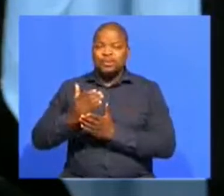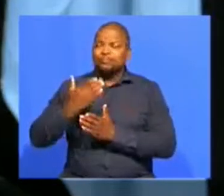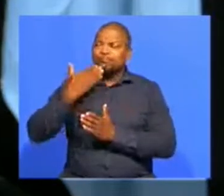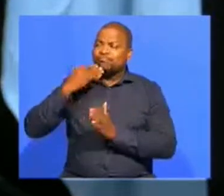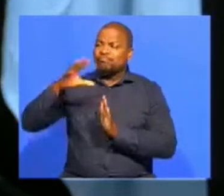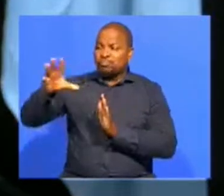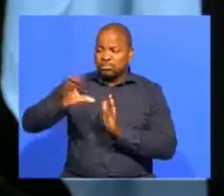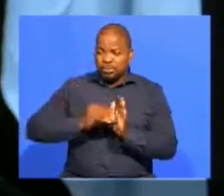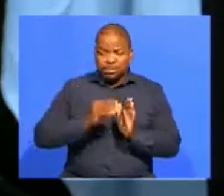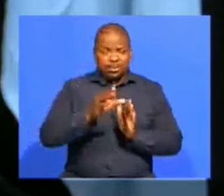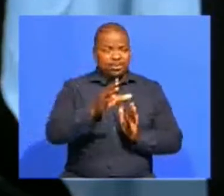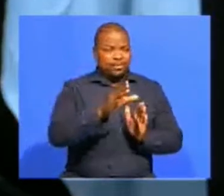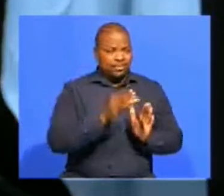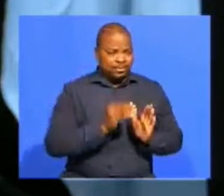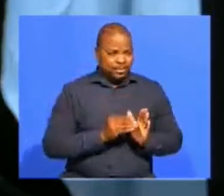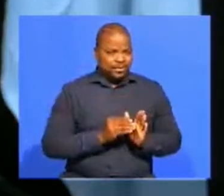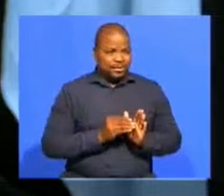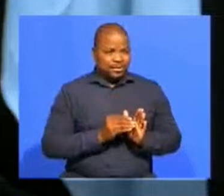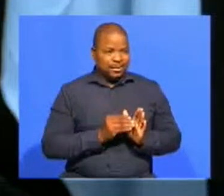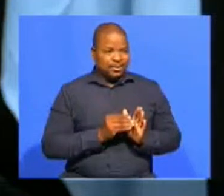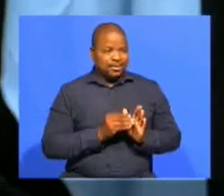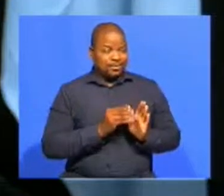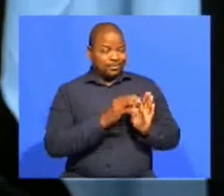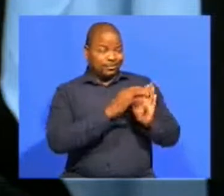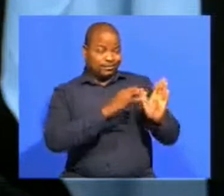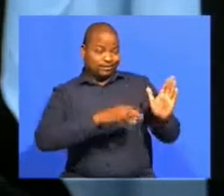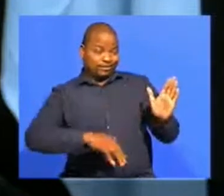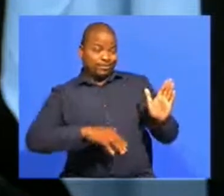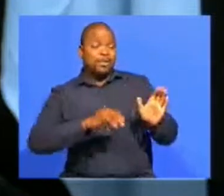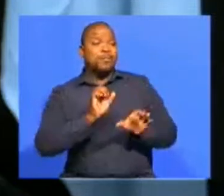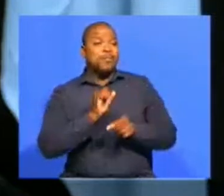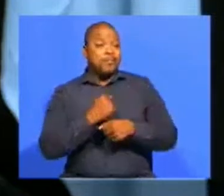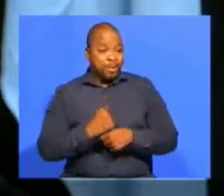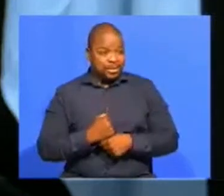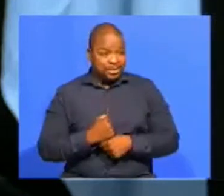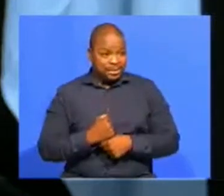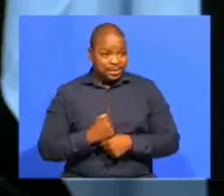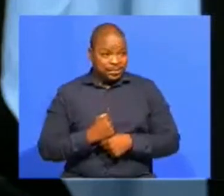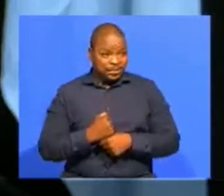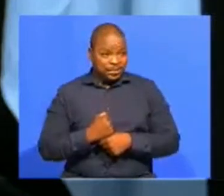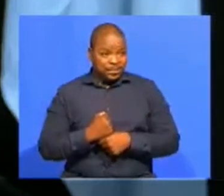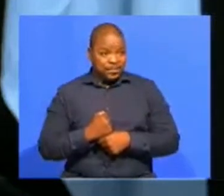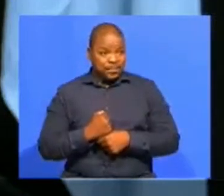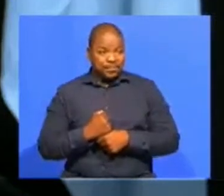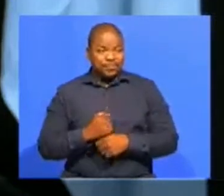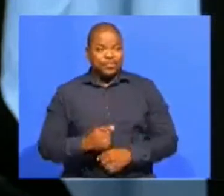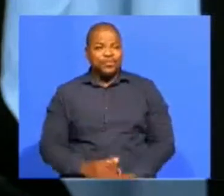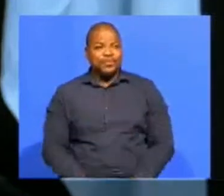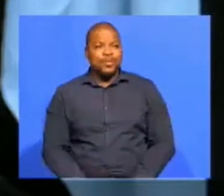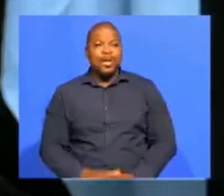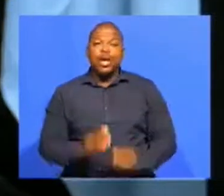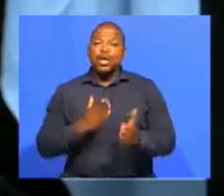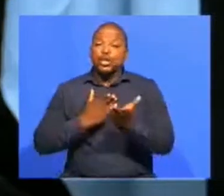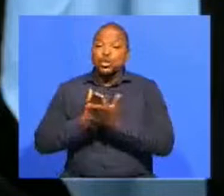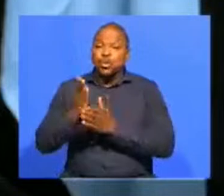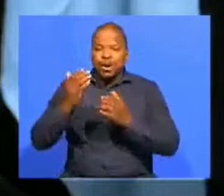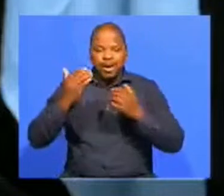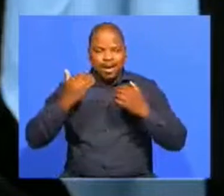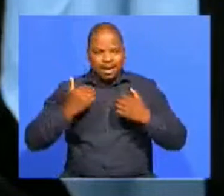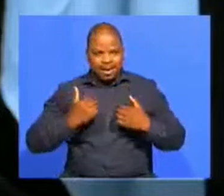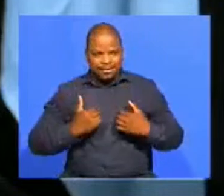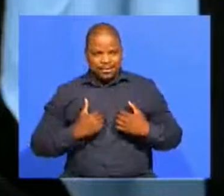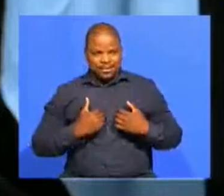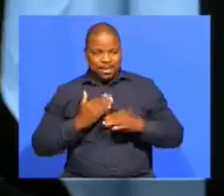actors are kept out of the space is the target, and ensuring that